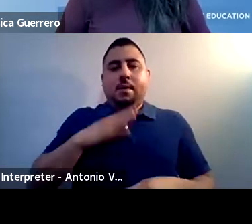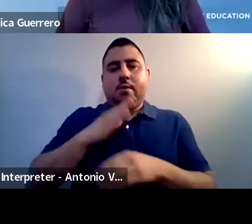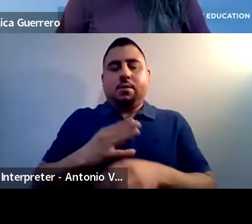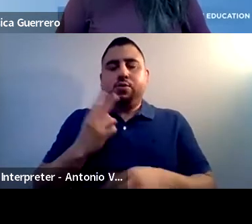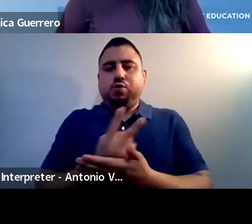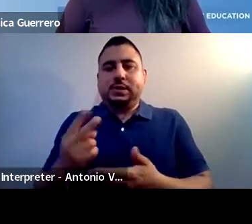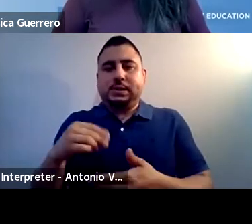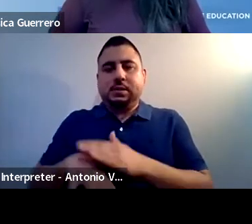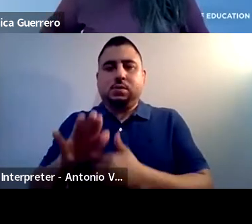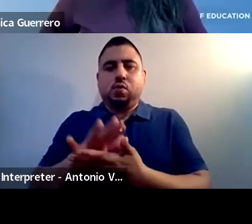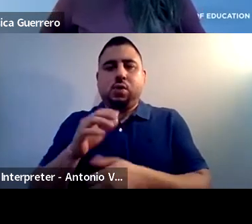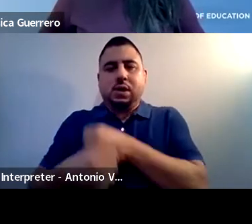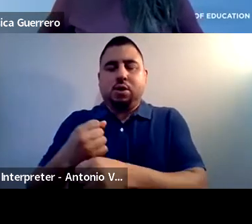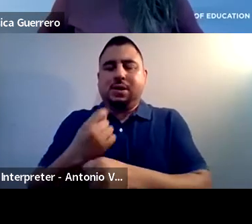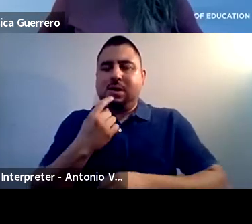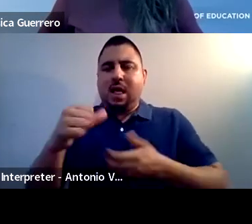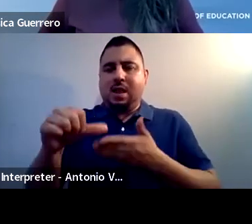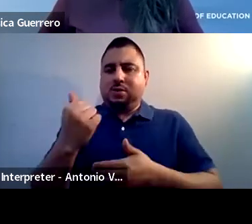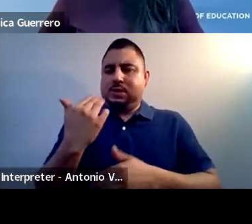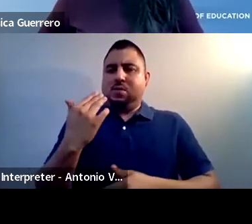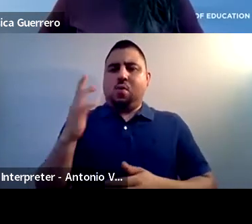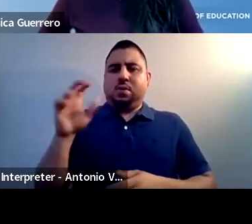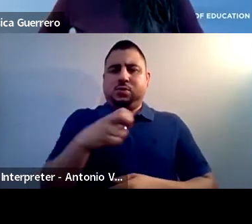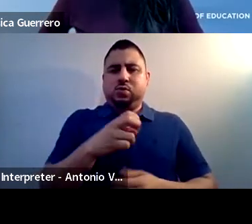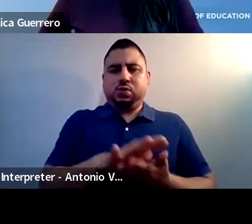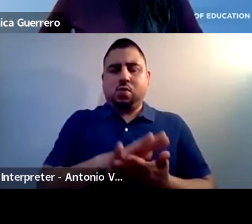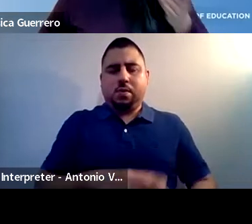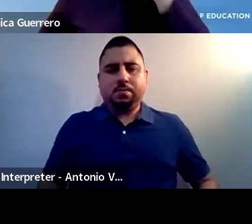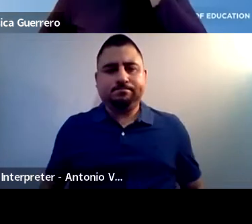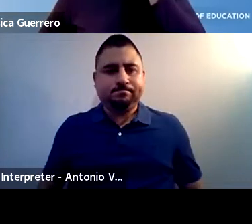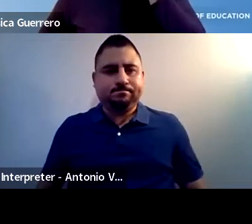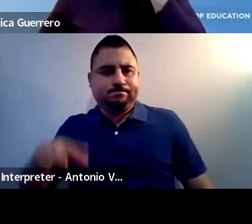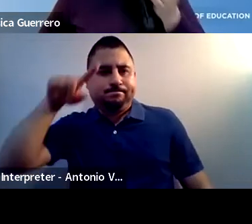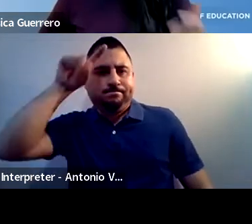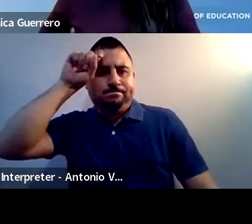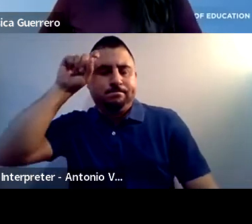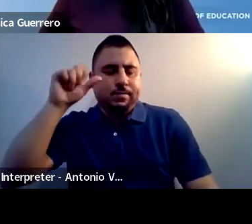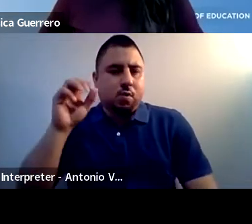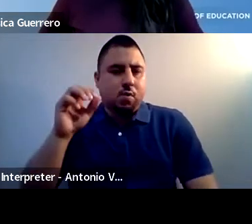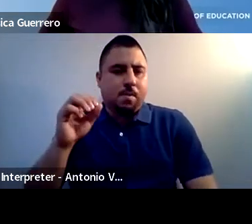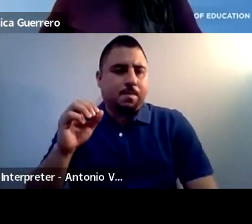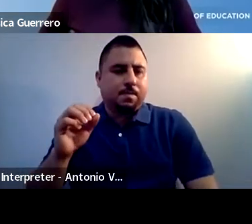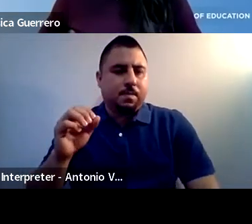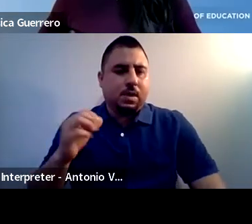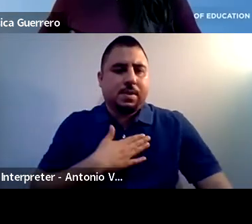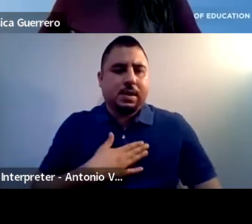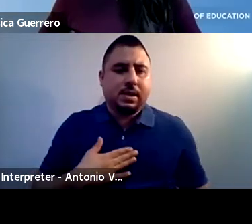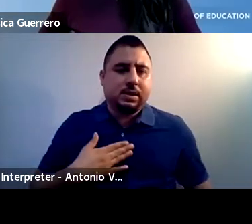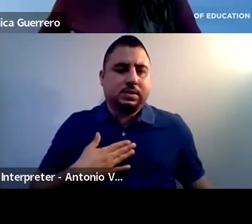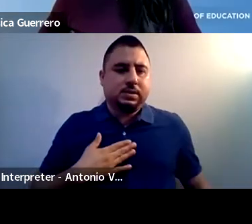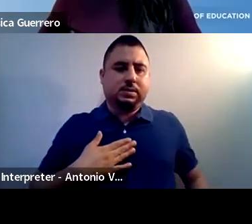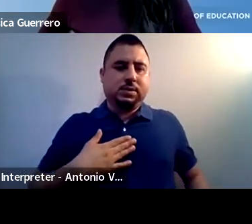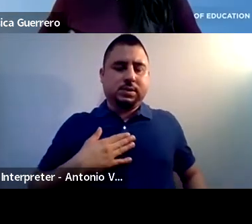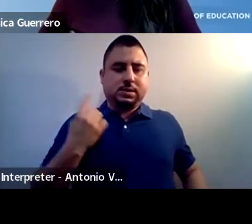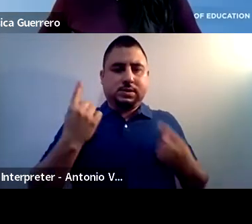2 weeks in the school year, we get a letter saying that she will be switching schools. So I just ask you guys, please,